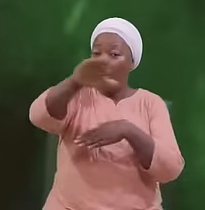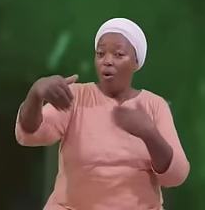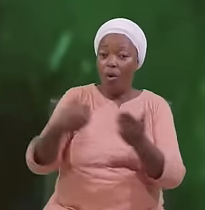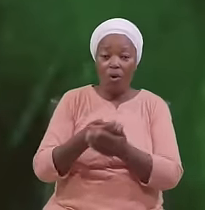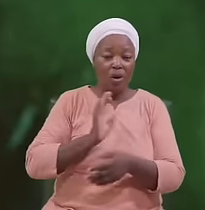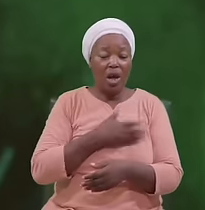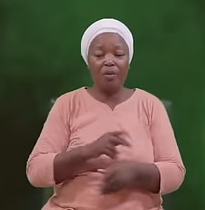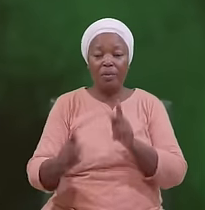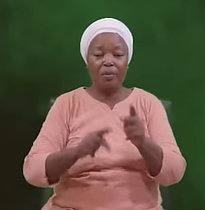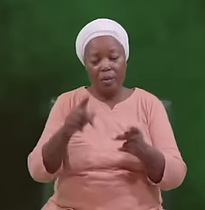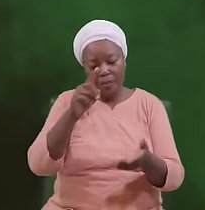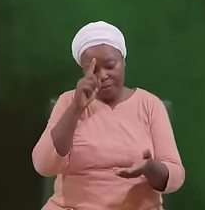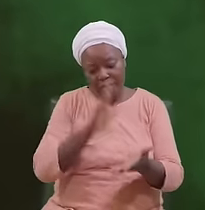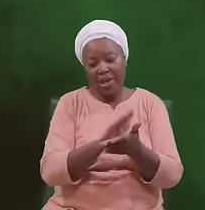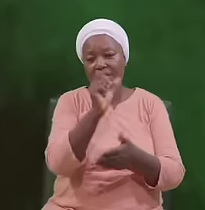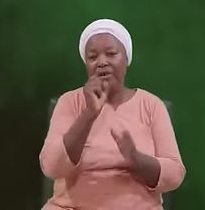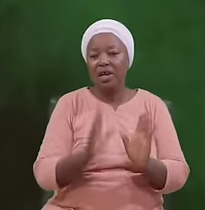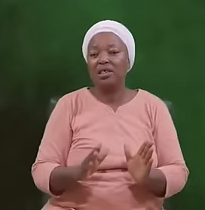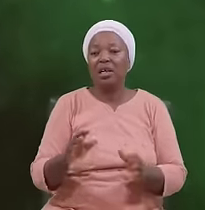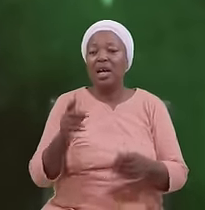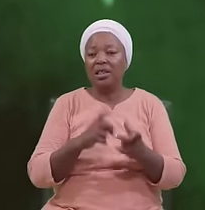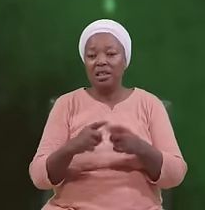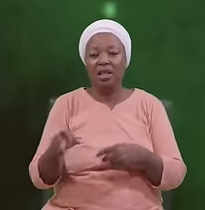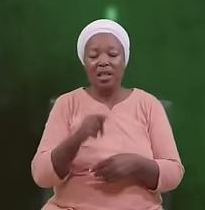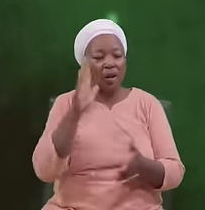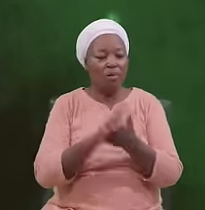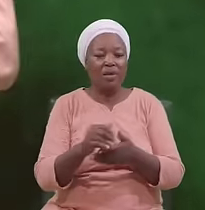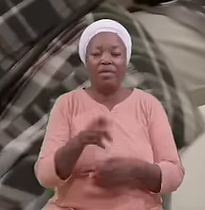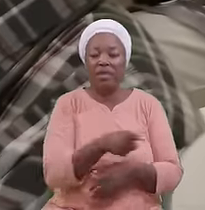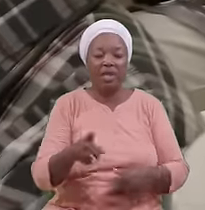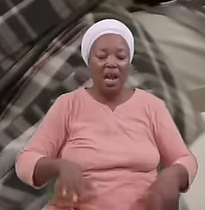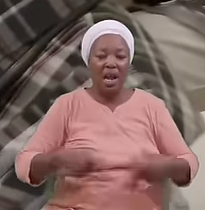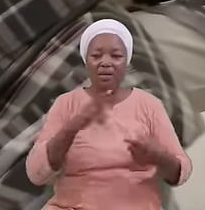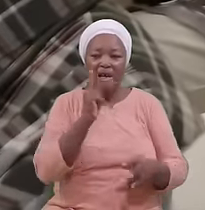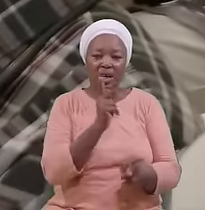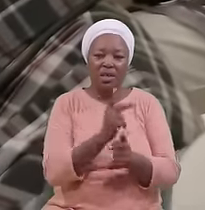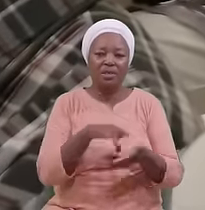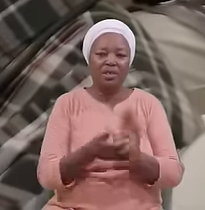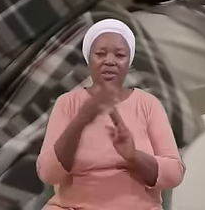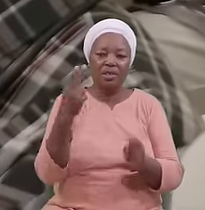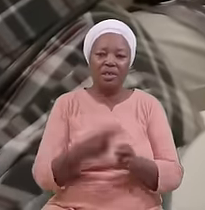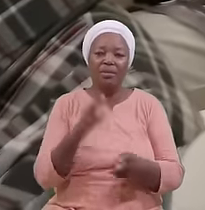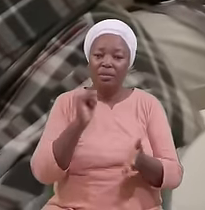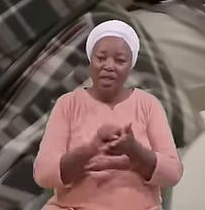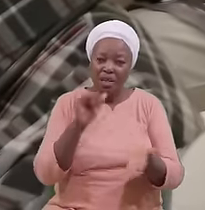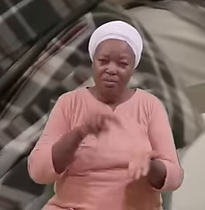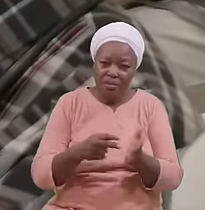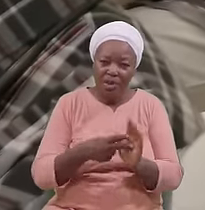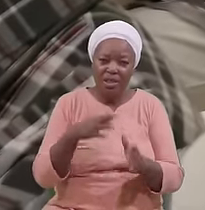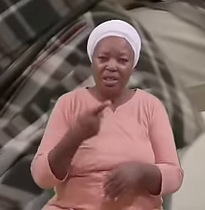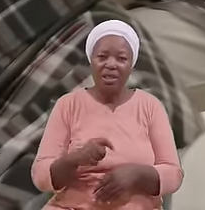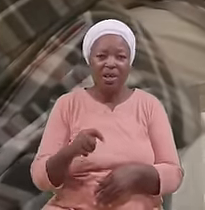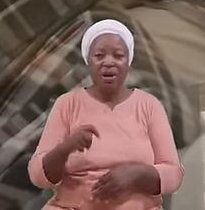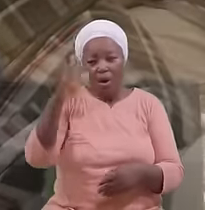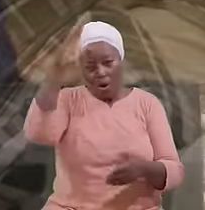people, believers, their wives, their lives are secured. That means the husbands of